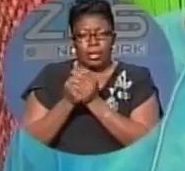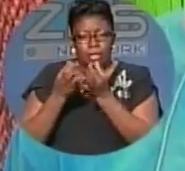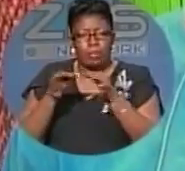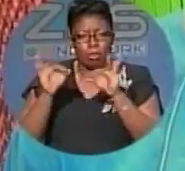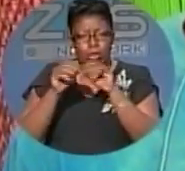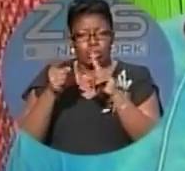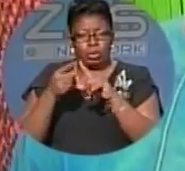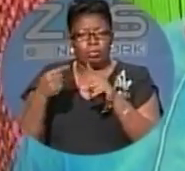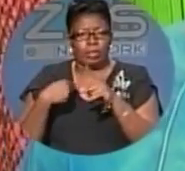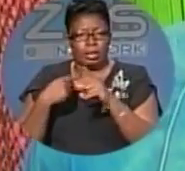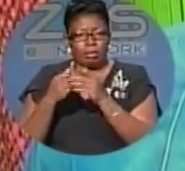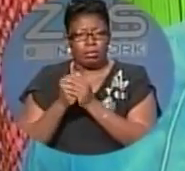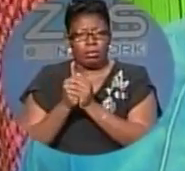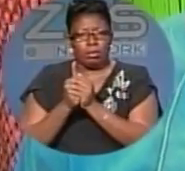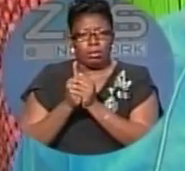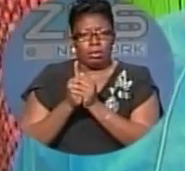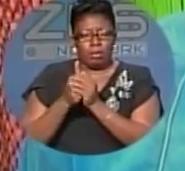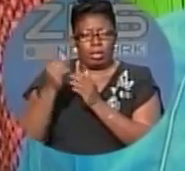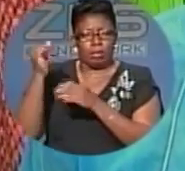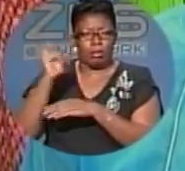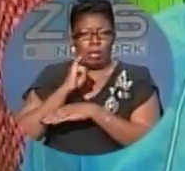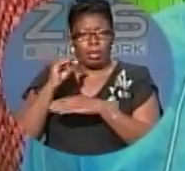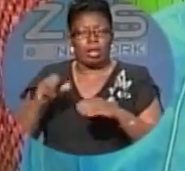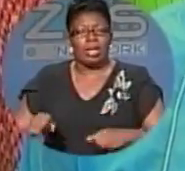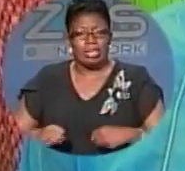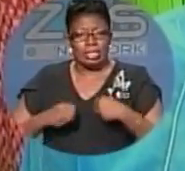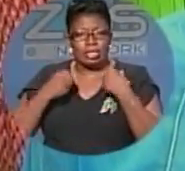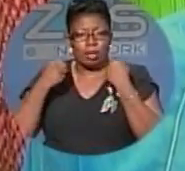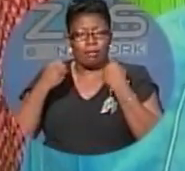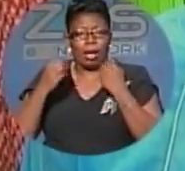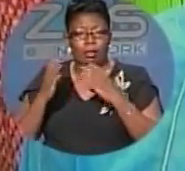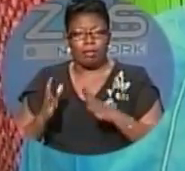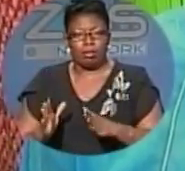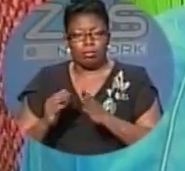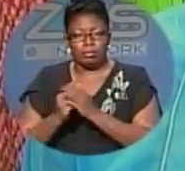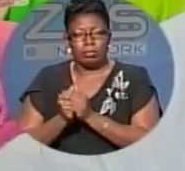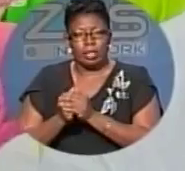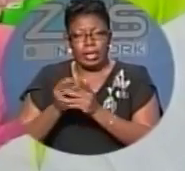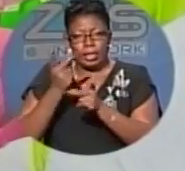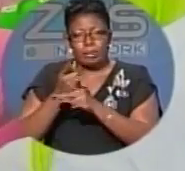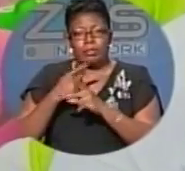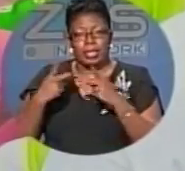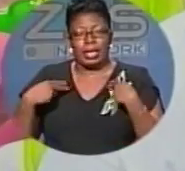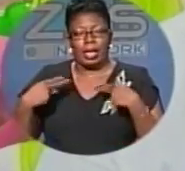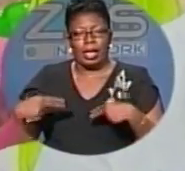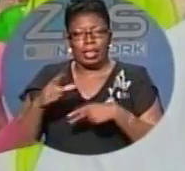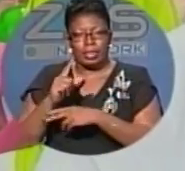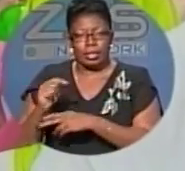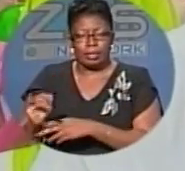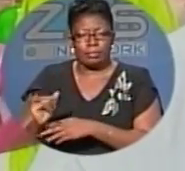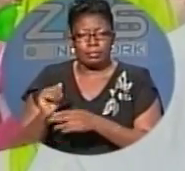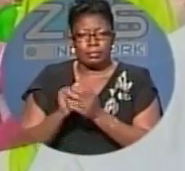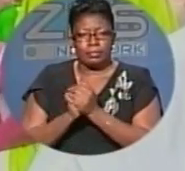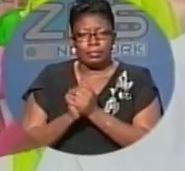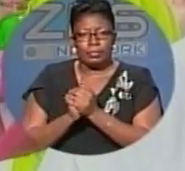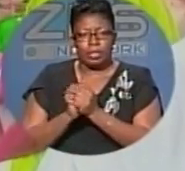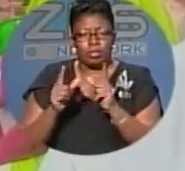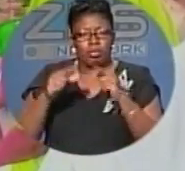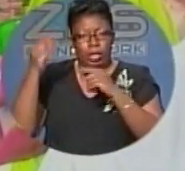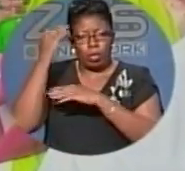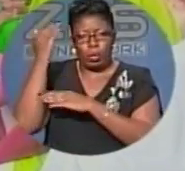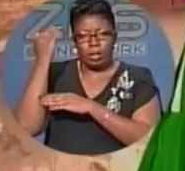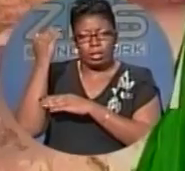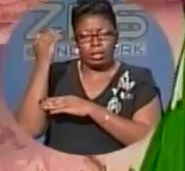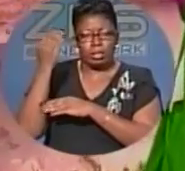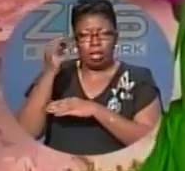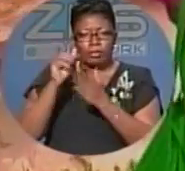is, I'm considered a survivor. It keeps me healthy. There's a greater awareness of cancer on Eleuthera, and that's